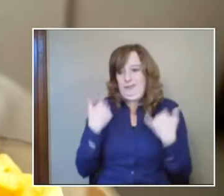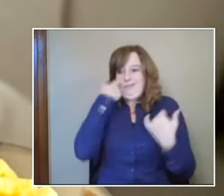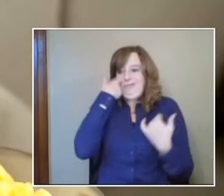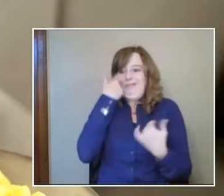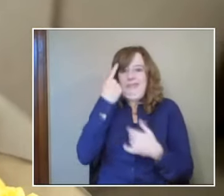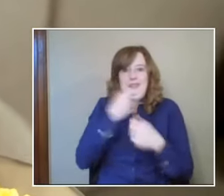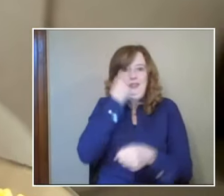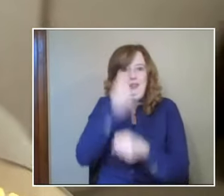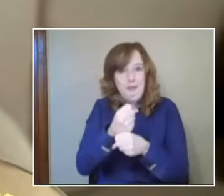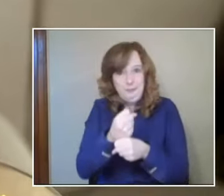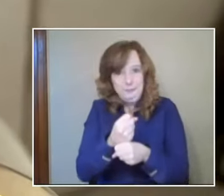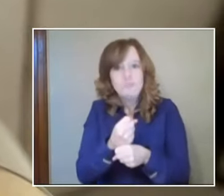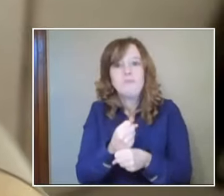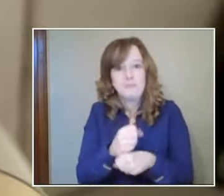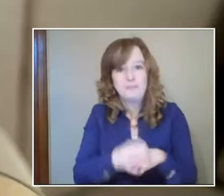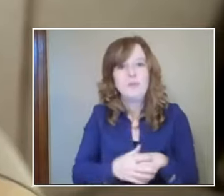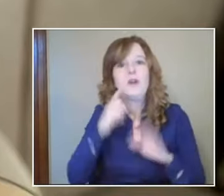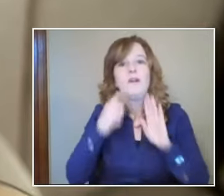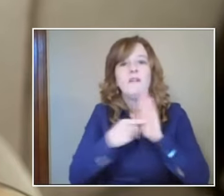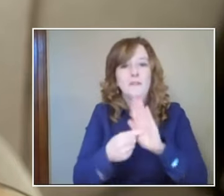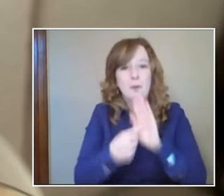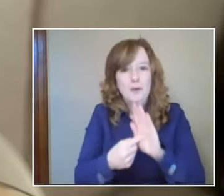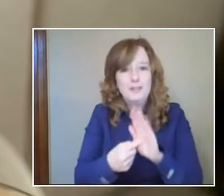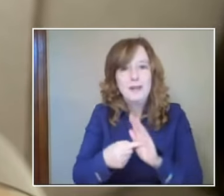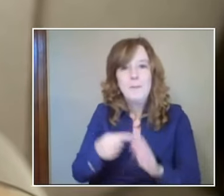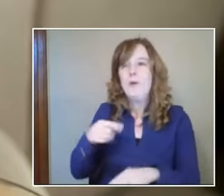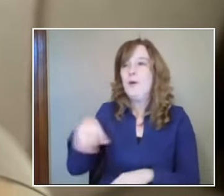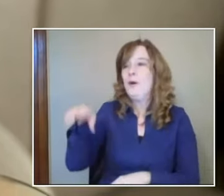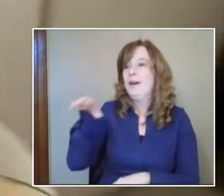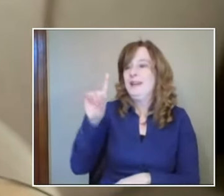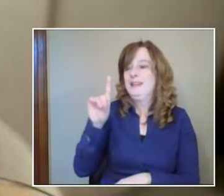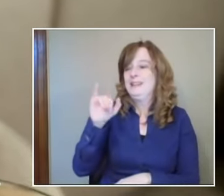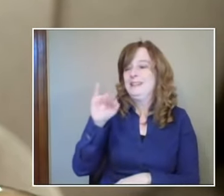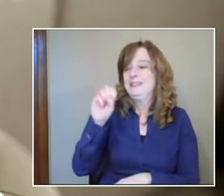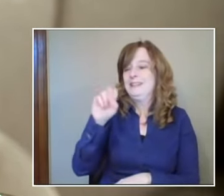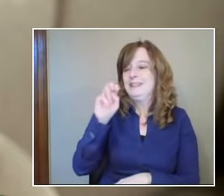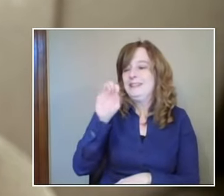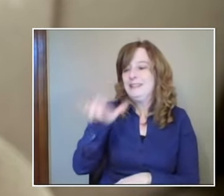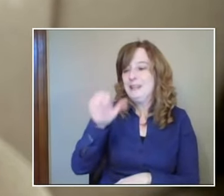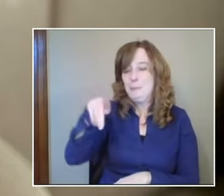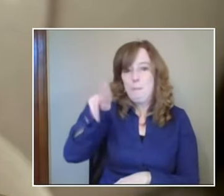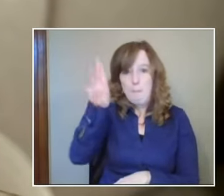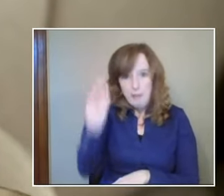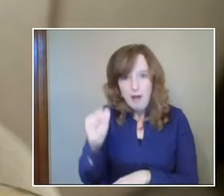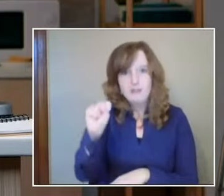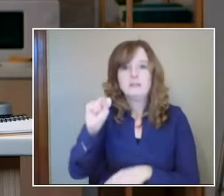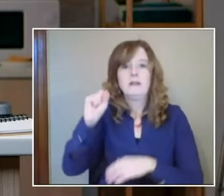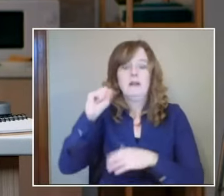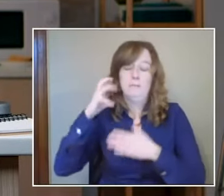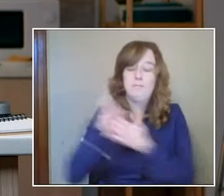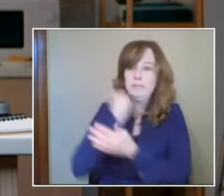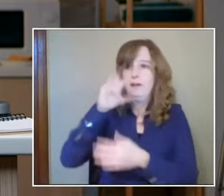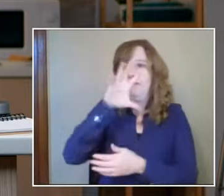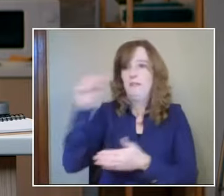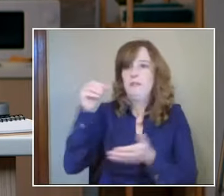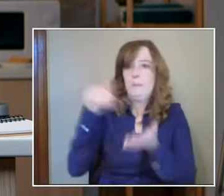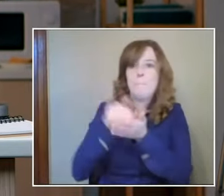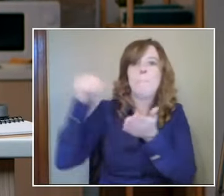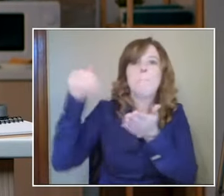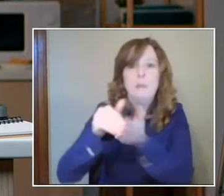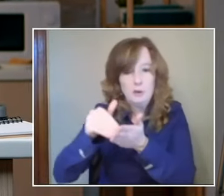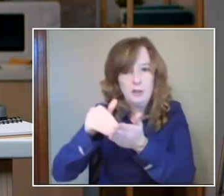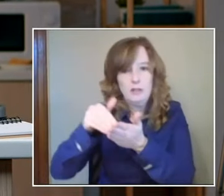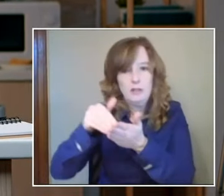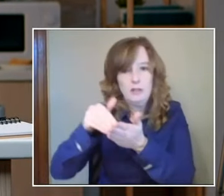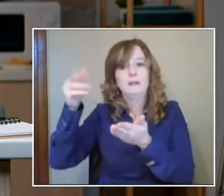in 5 months what it took Netflix 7 years to build, 50 million subscribers. I'll bet many